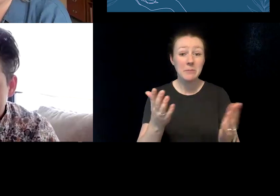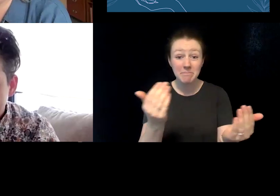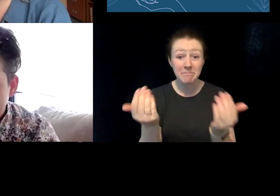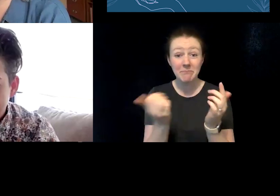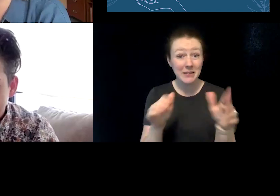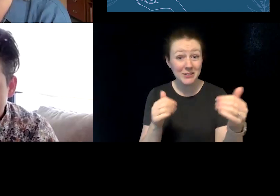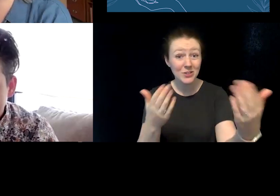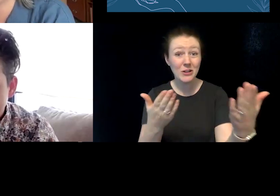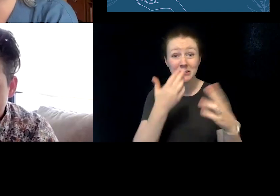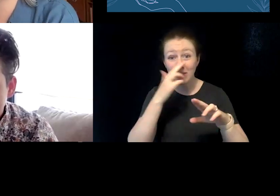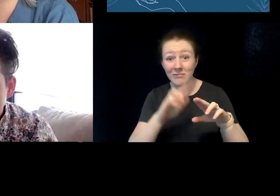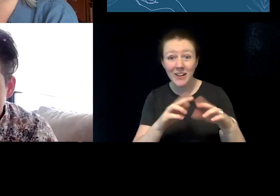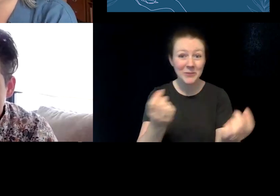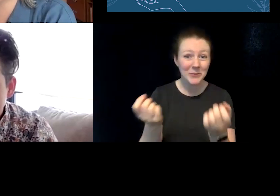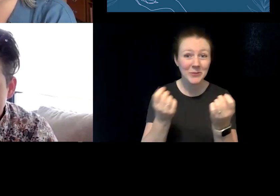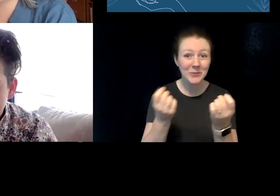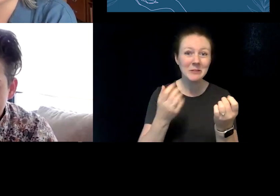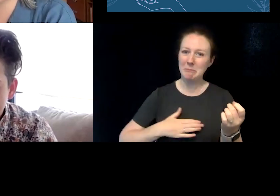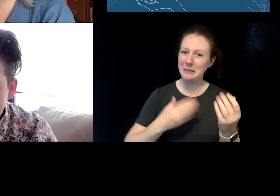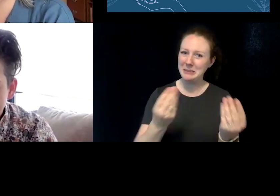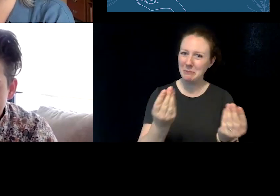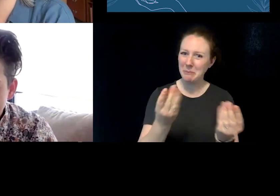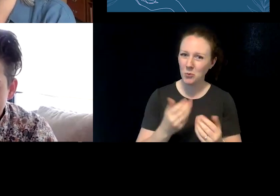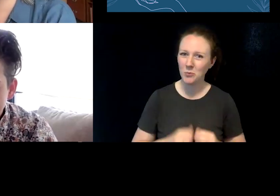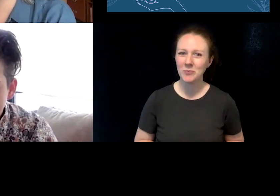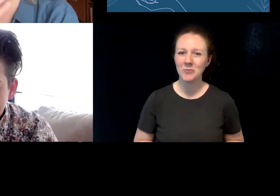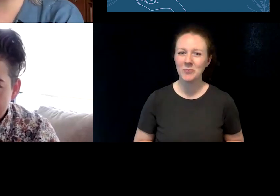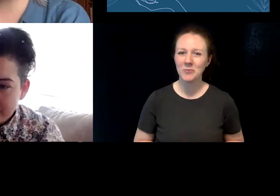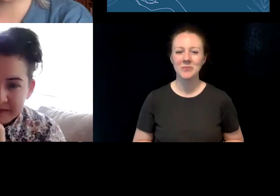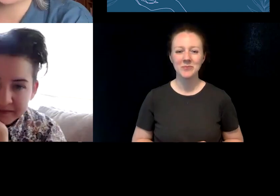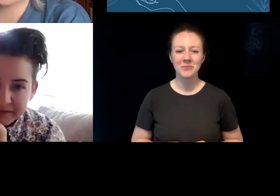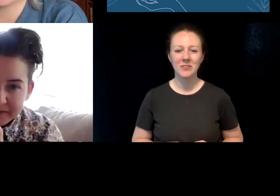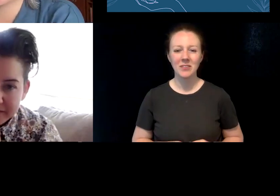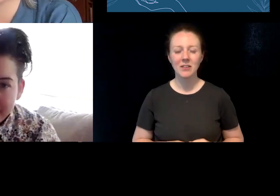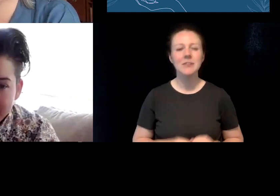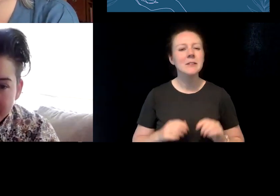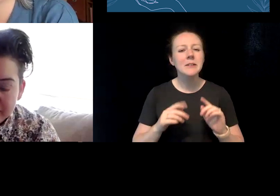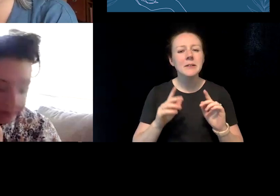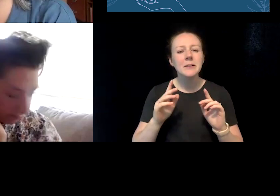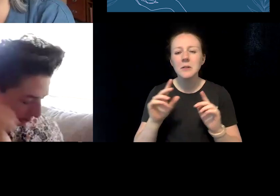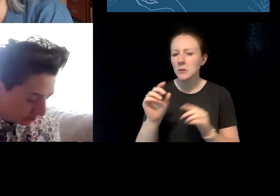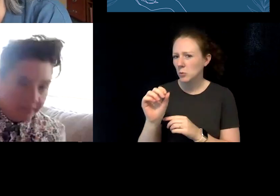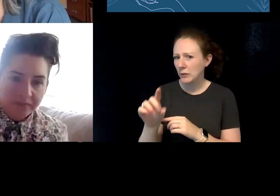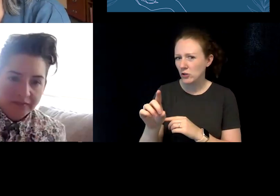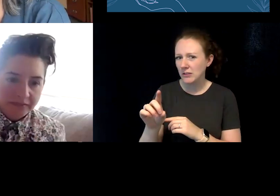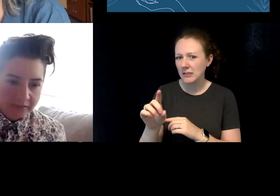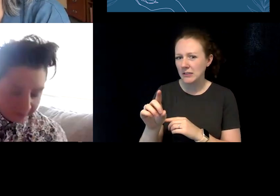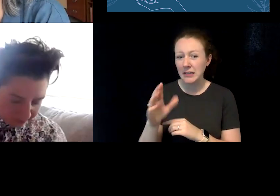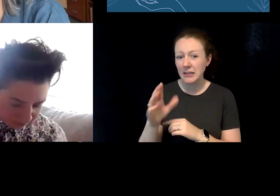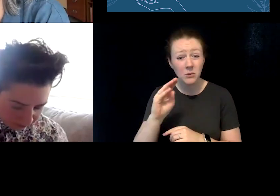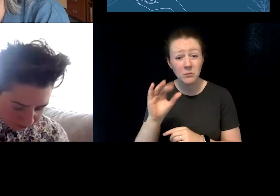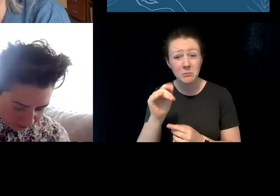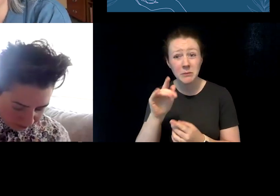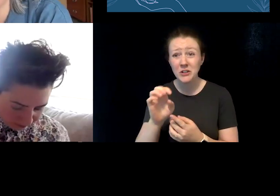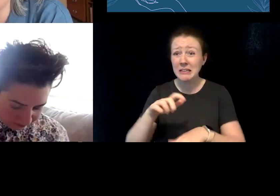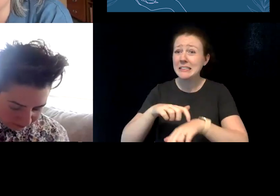suggestions of fun things to do, please let me know. I just have a question here before. I know, Michelle, we're probably